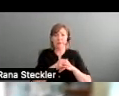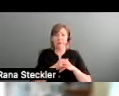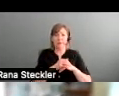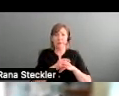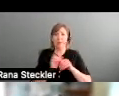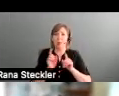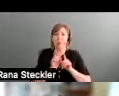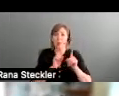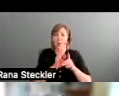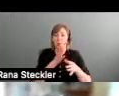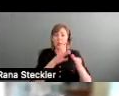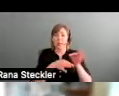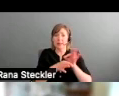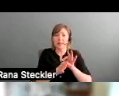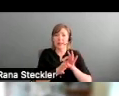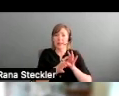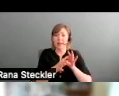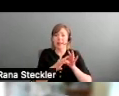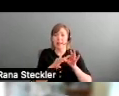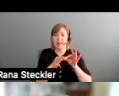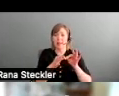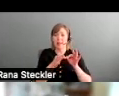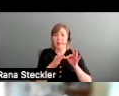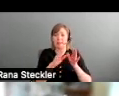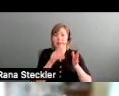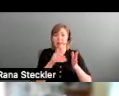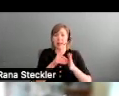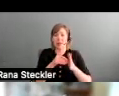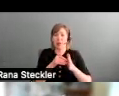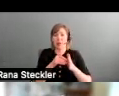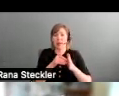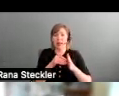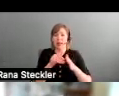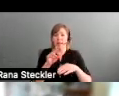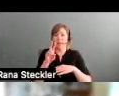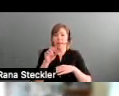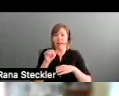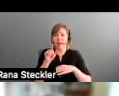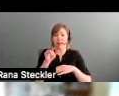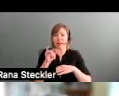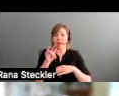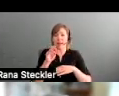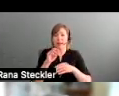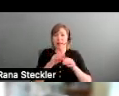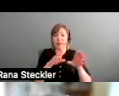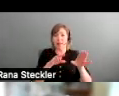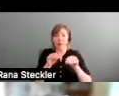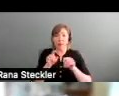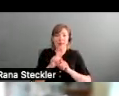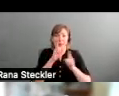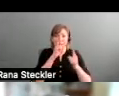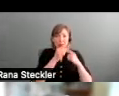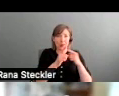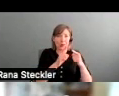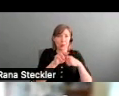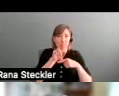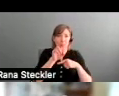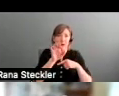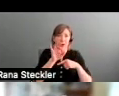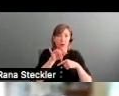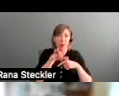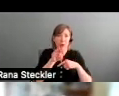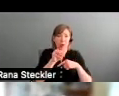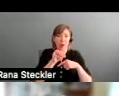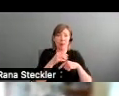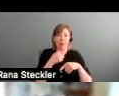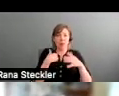Also, instead of centering kind of abolition in the movement as opposed to reform,